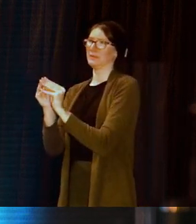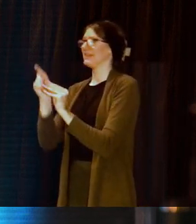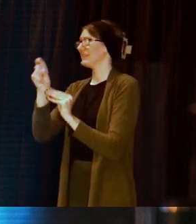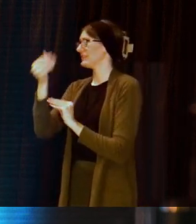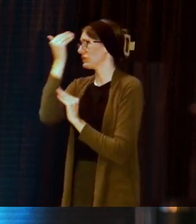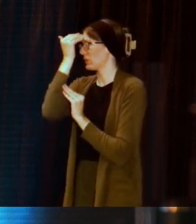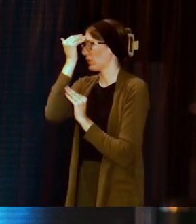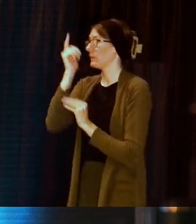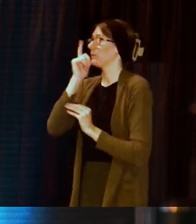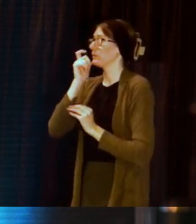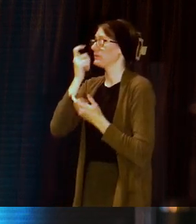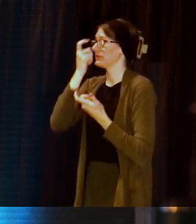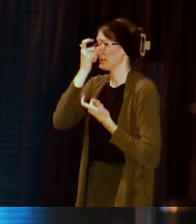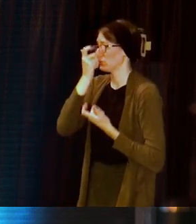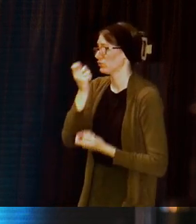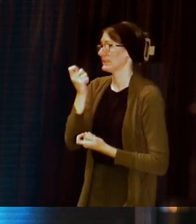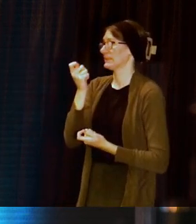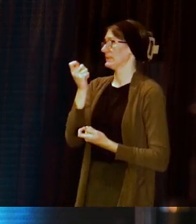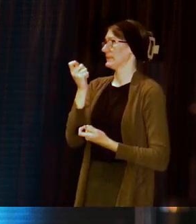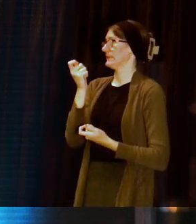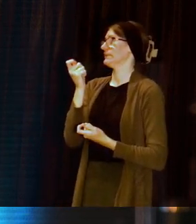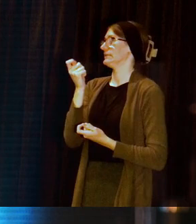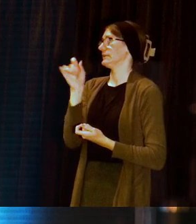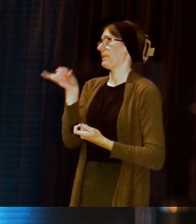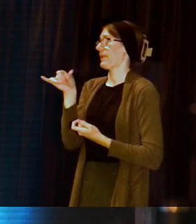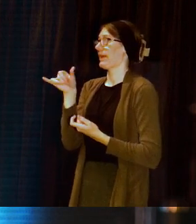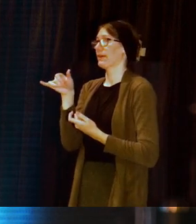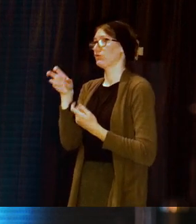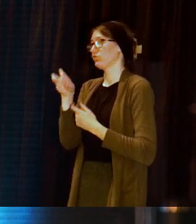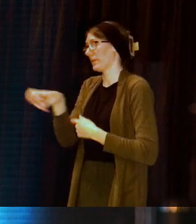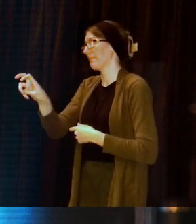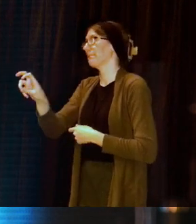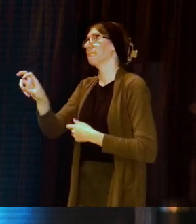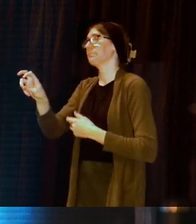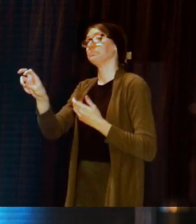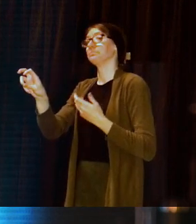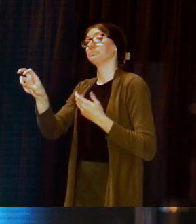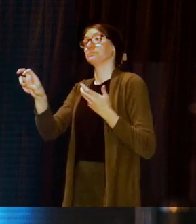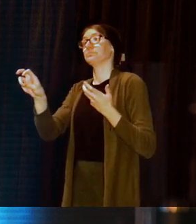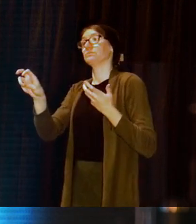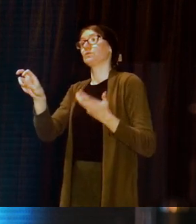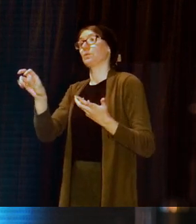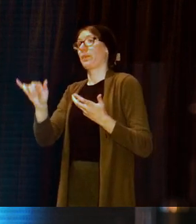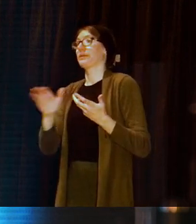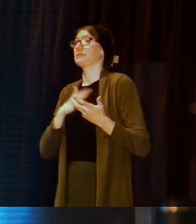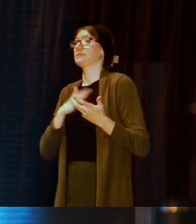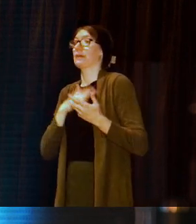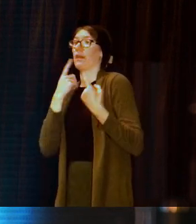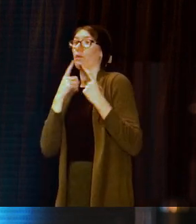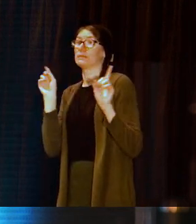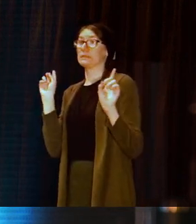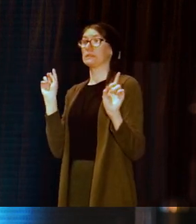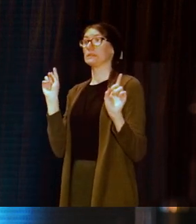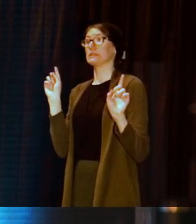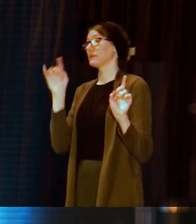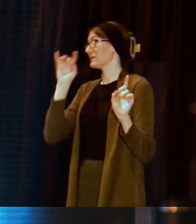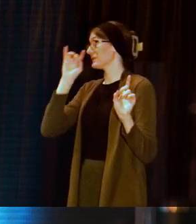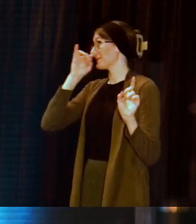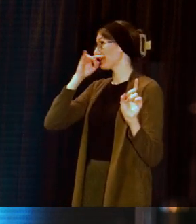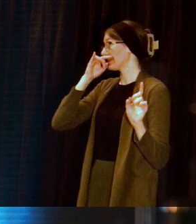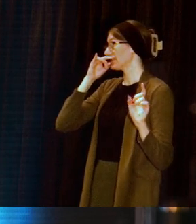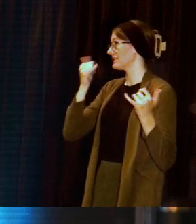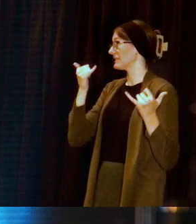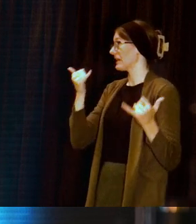who is interested in that trip. And so that's my announcement. So